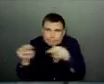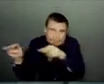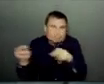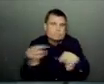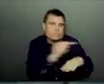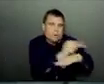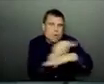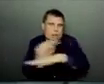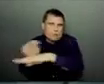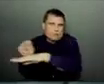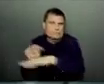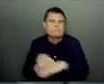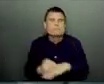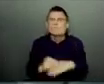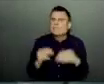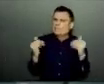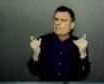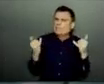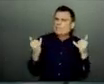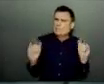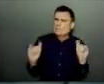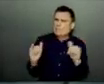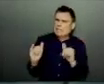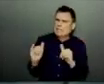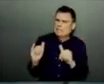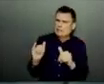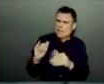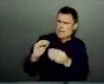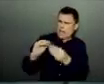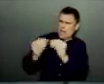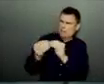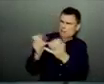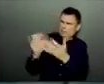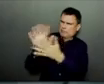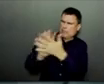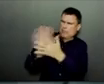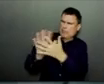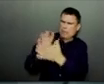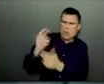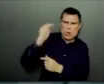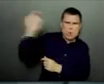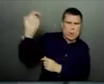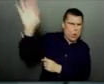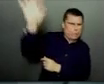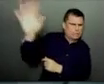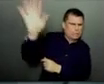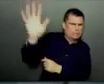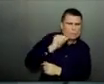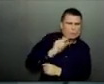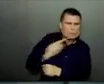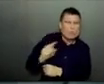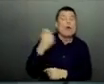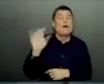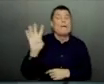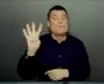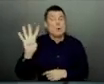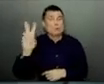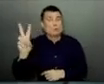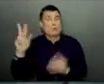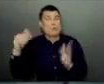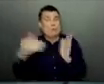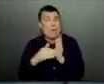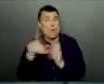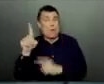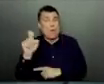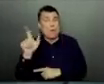Health, we are still catching up with those numbers. We also have 42,129 people who have recovered from